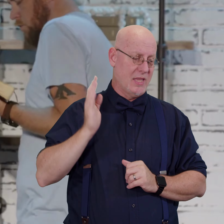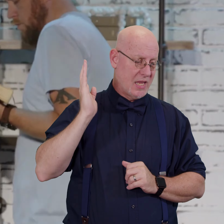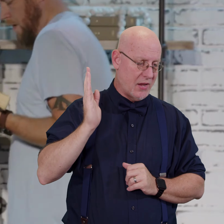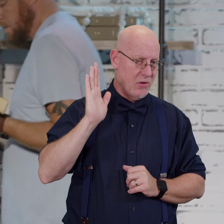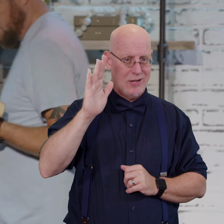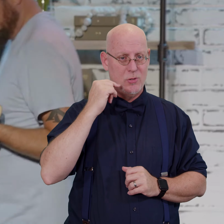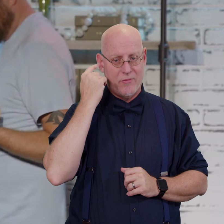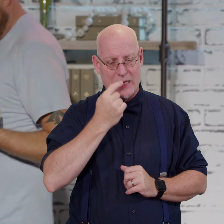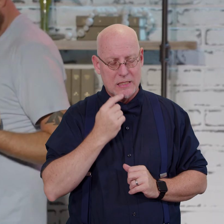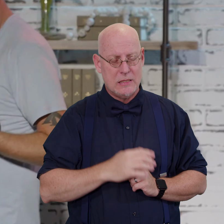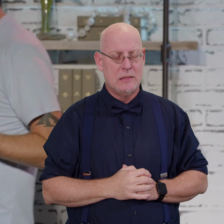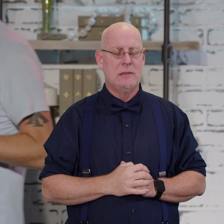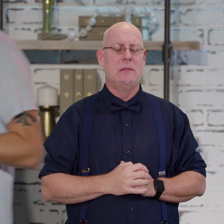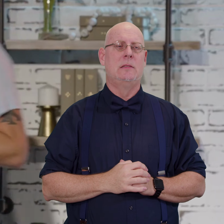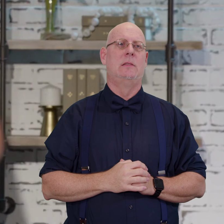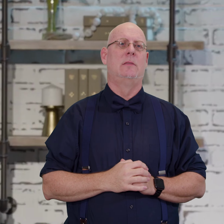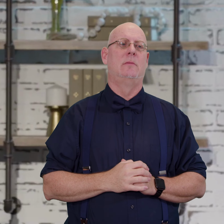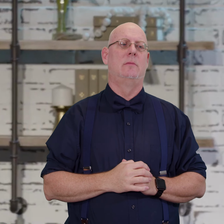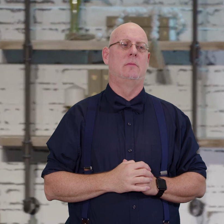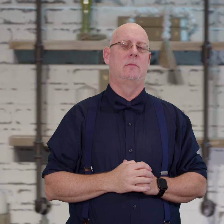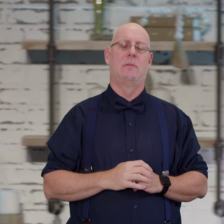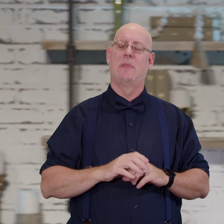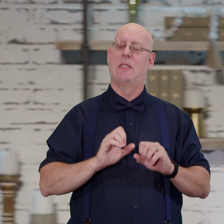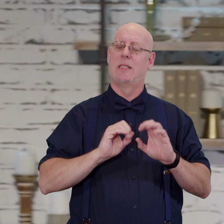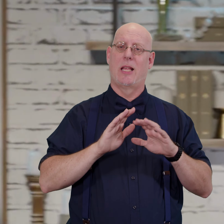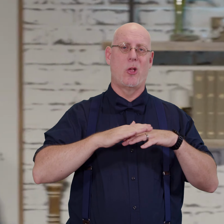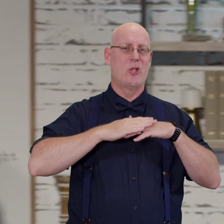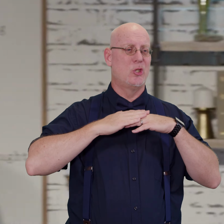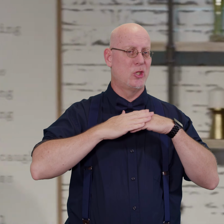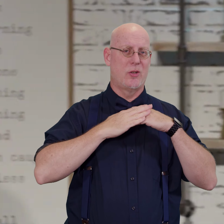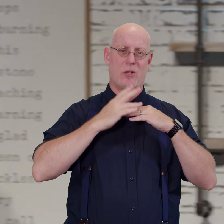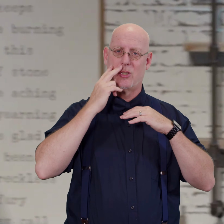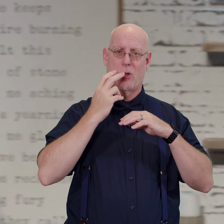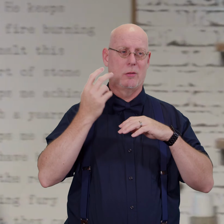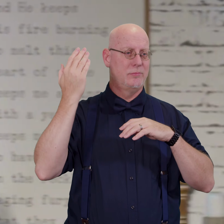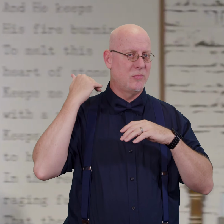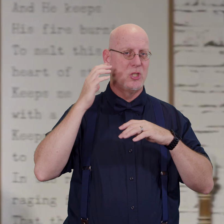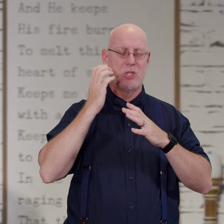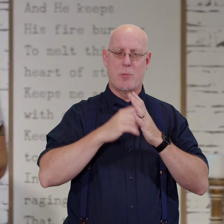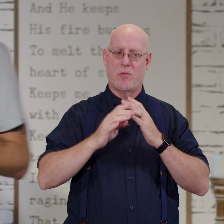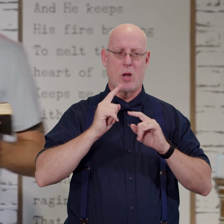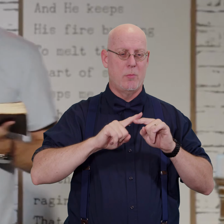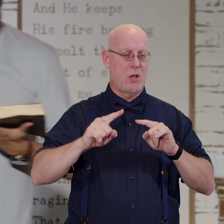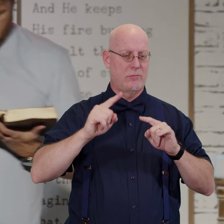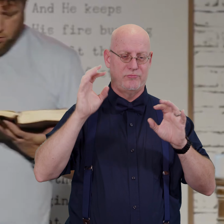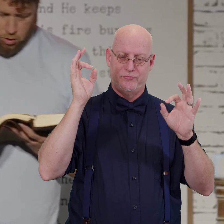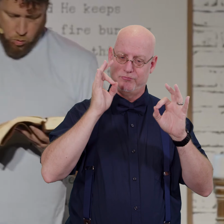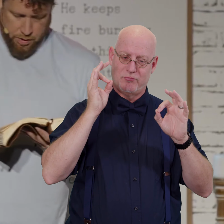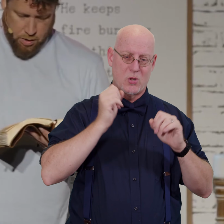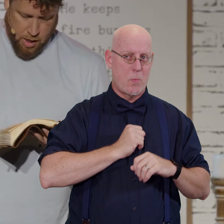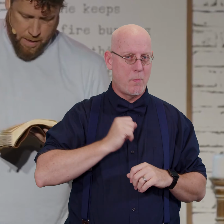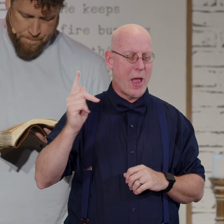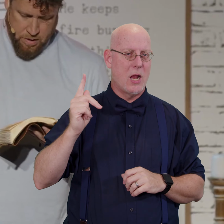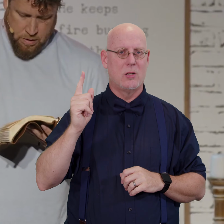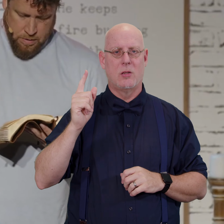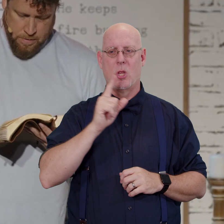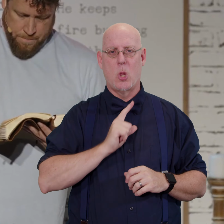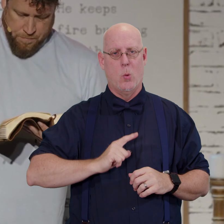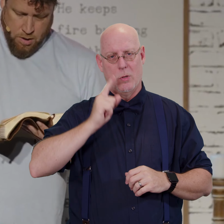testifies to his face. It's very clear. It's on the surface. We saw this back in chapter 4. Yet they do not return to the Lord their